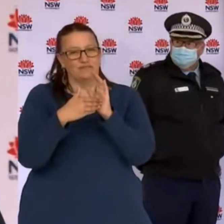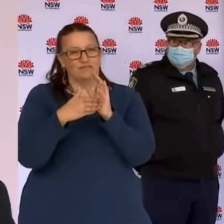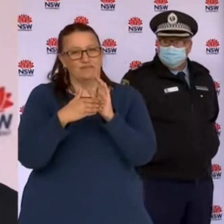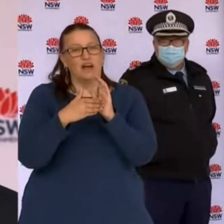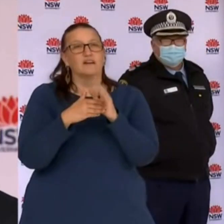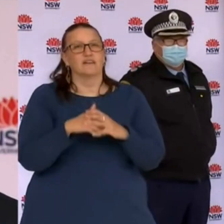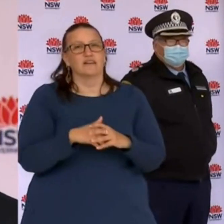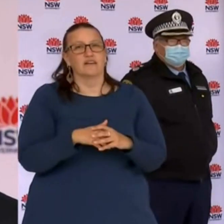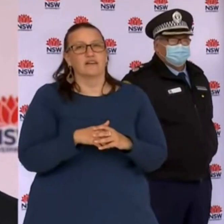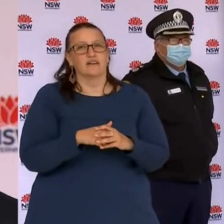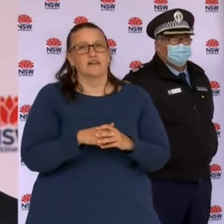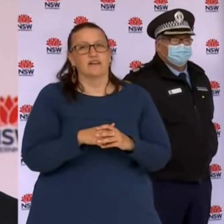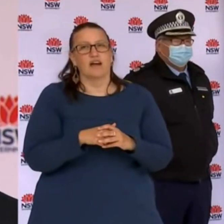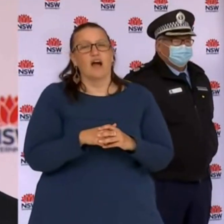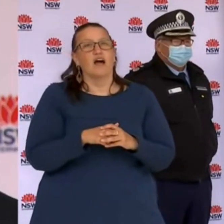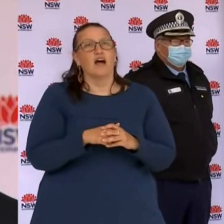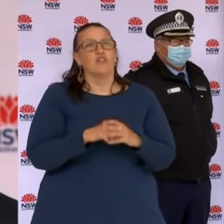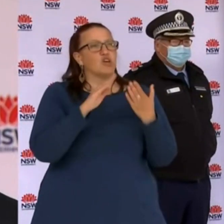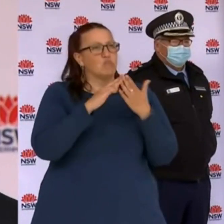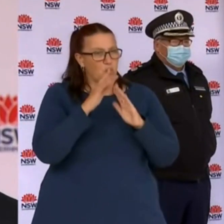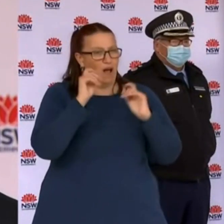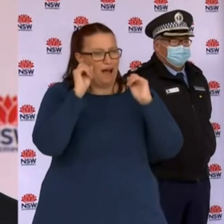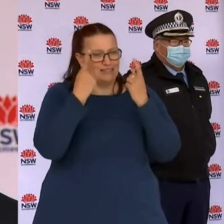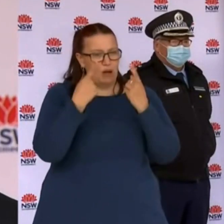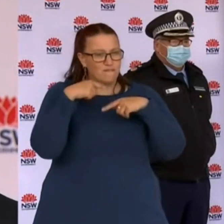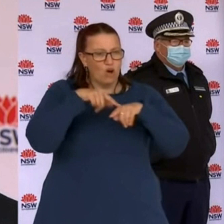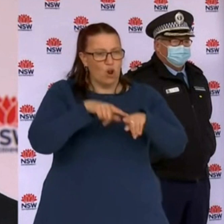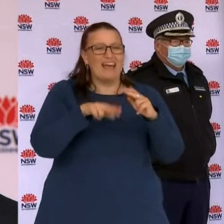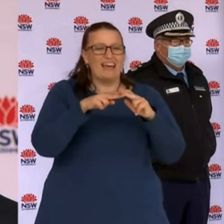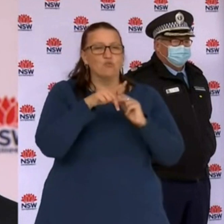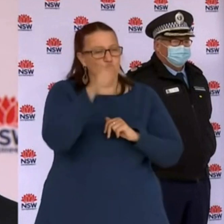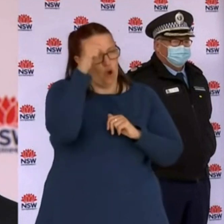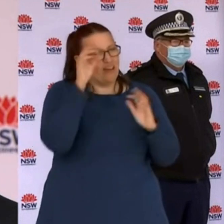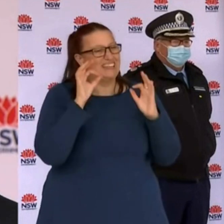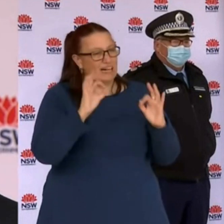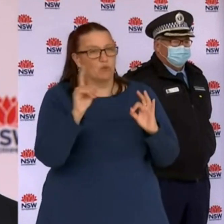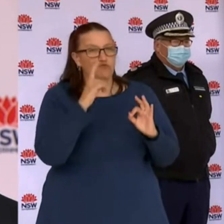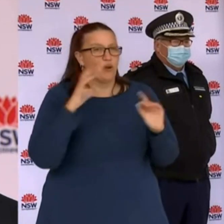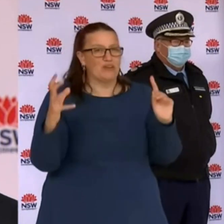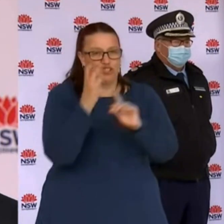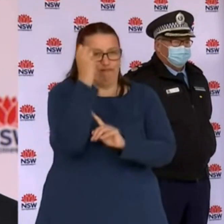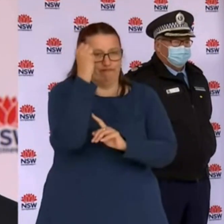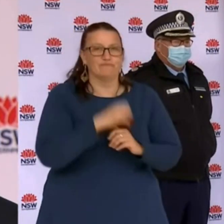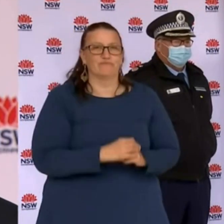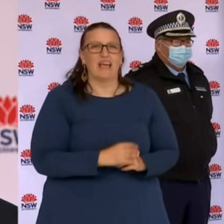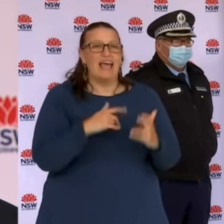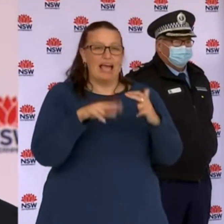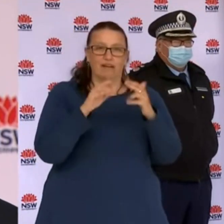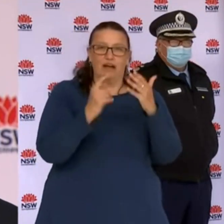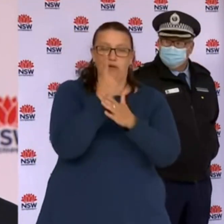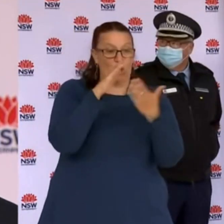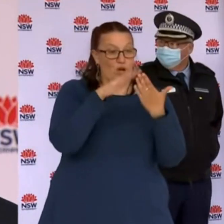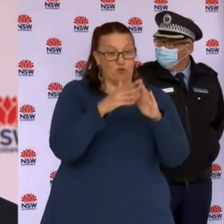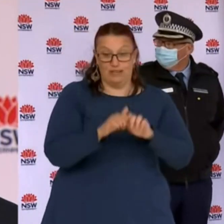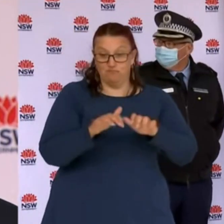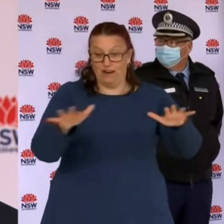public's going to be more compliant with what you're asking them to do. If they know exactly what it is you're trying to achieve, if there are going to be community cases of transmission,